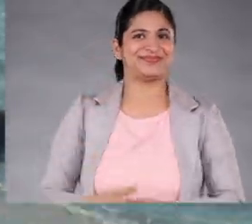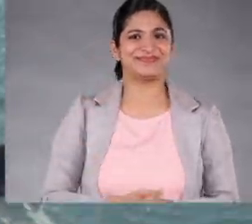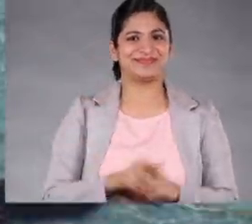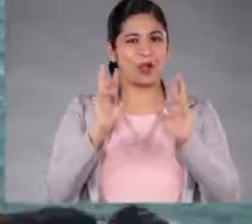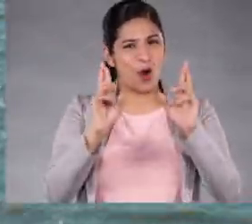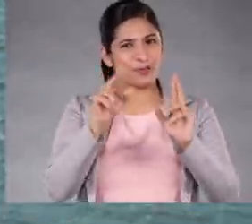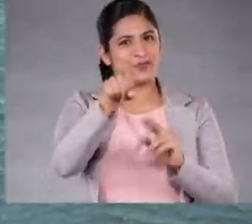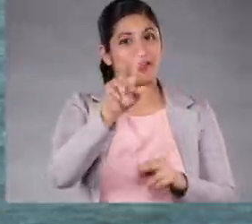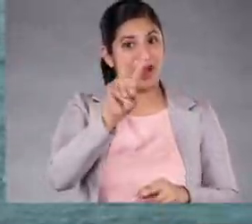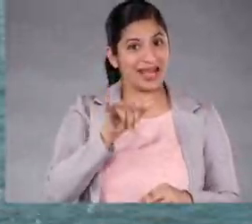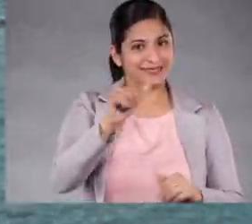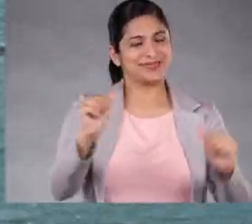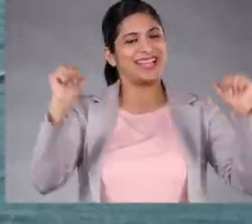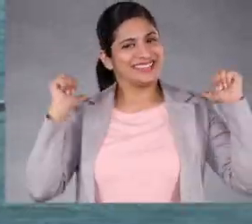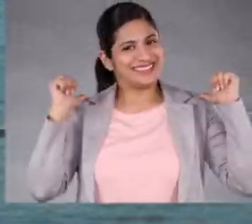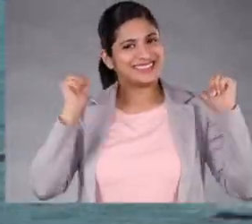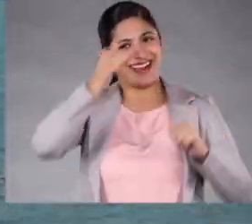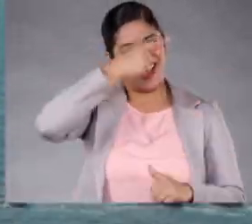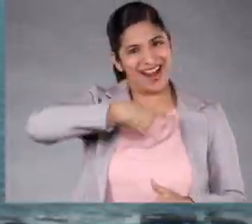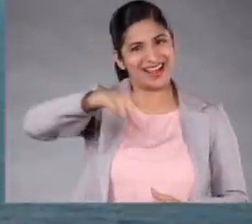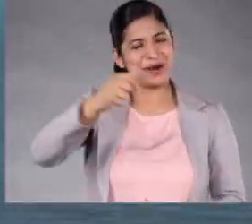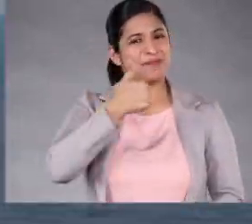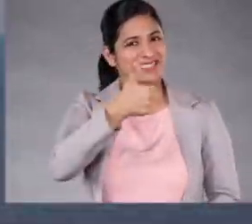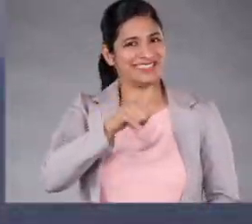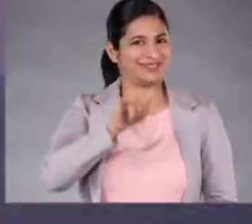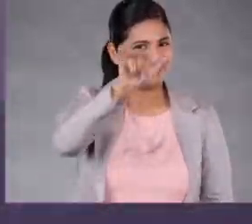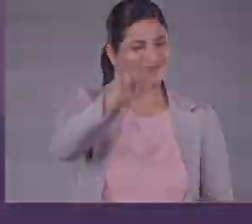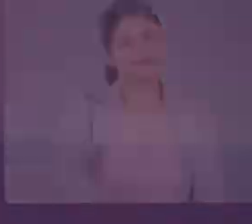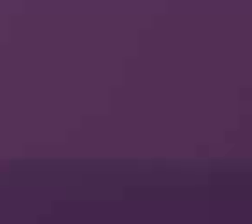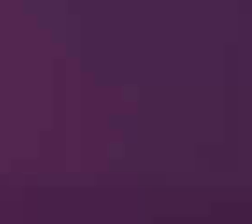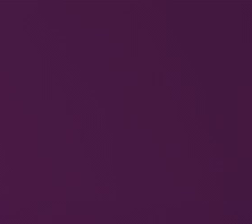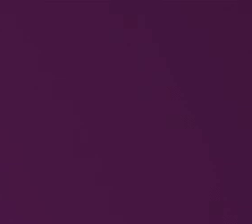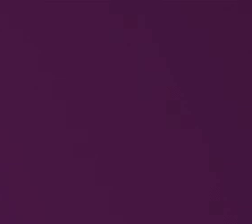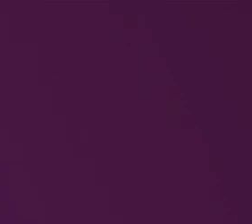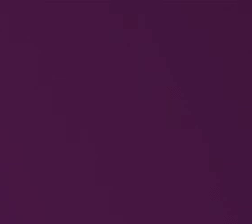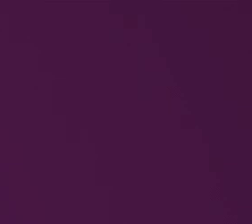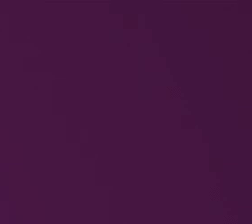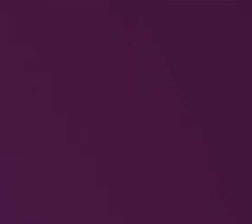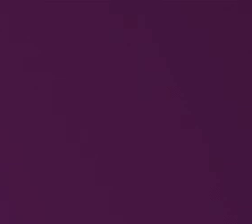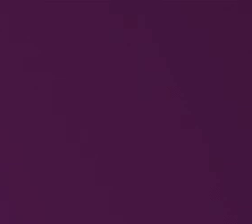On behalf of Vistara, we wish you a relaxing flight on India's best airline.